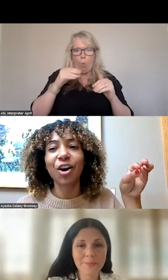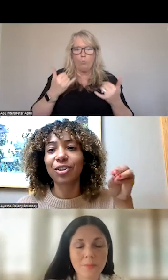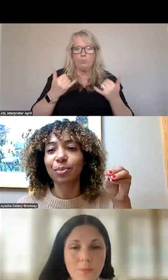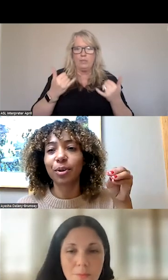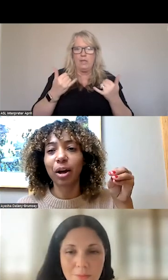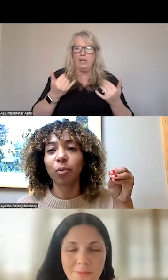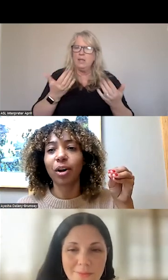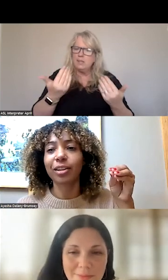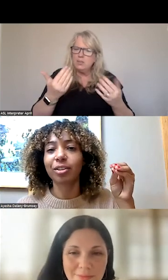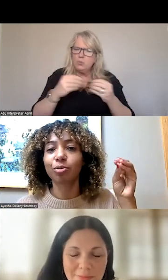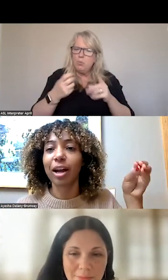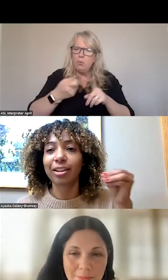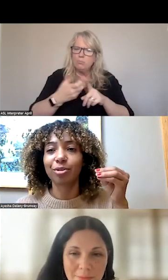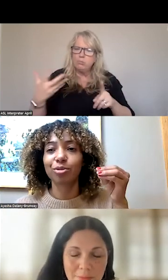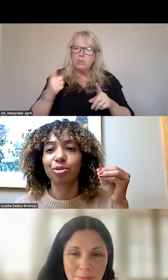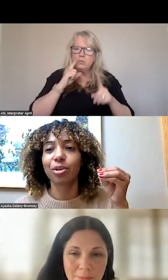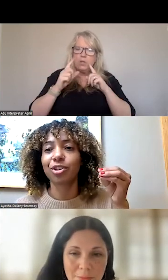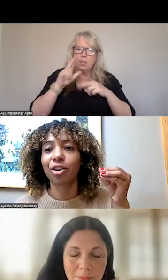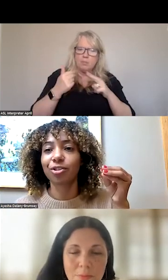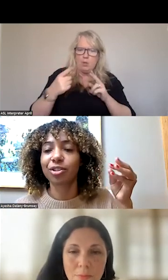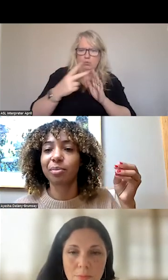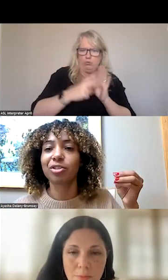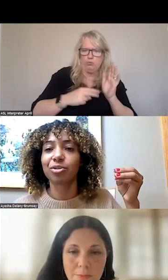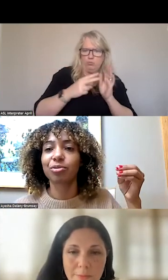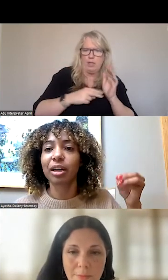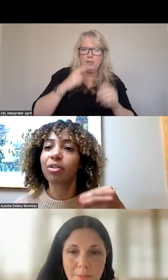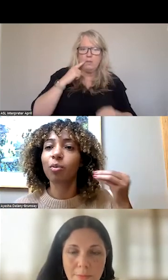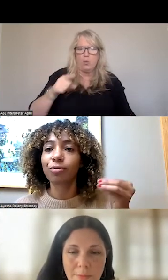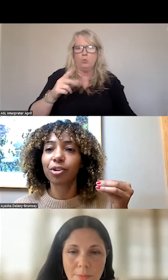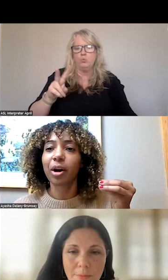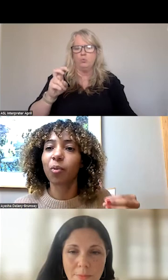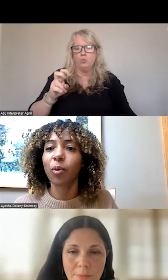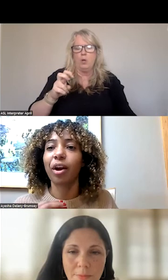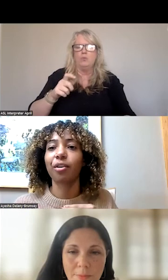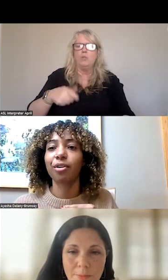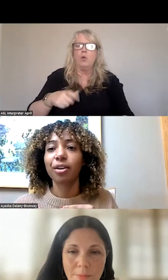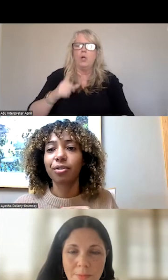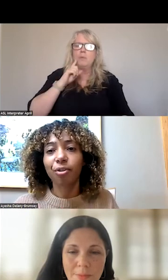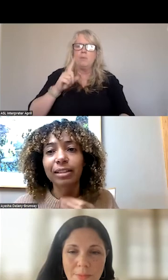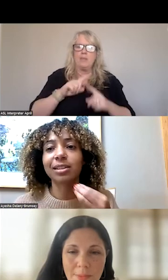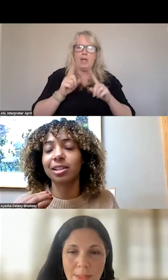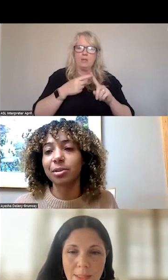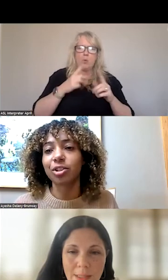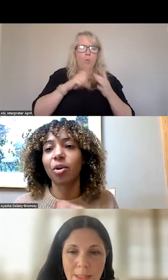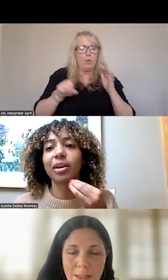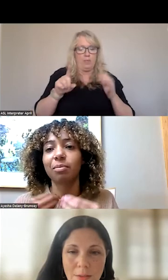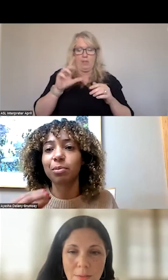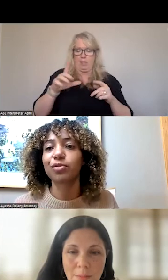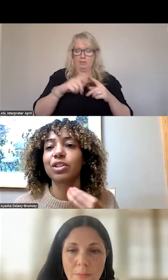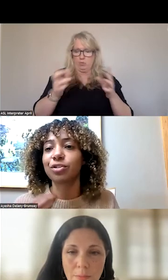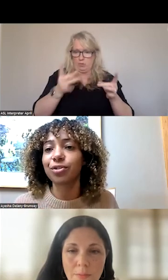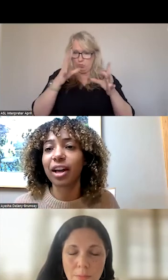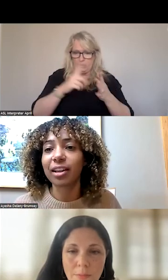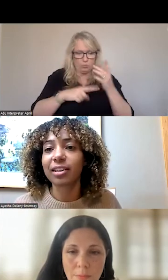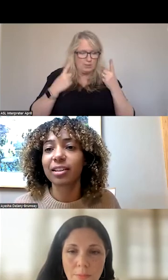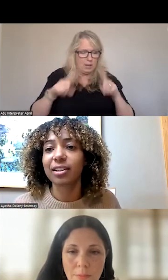you talk a little bit about what you read in those 200 articles that made you kind of hopeful about where the crisis system is going and